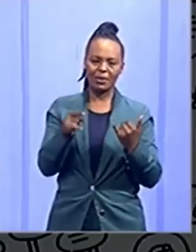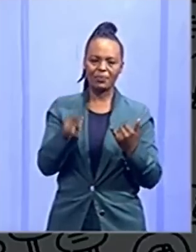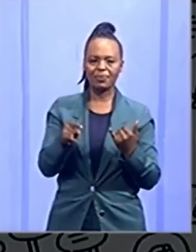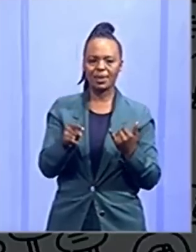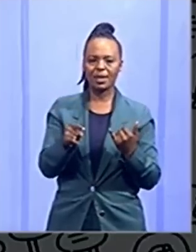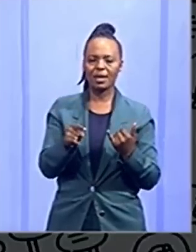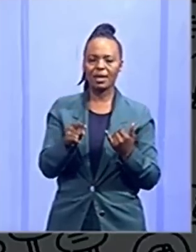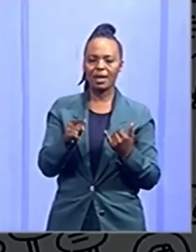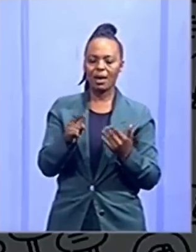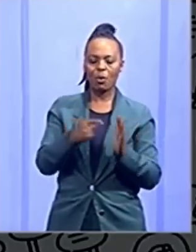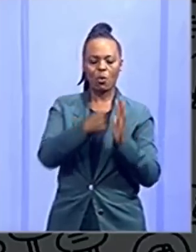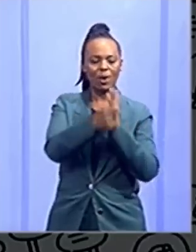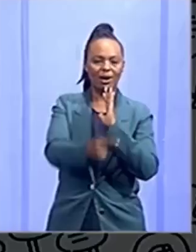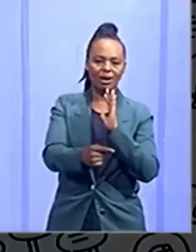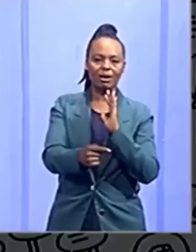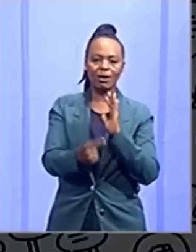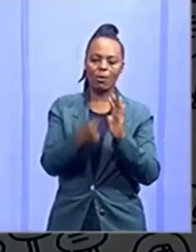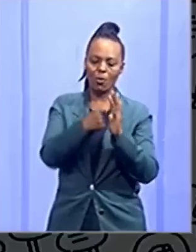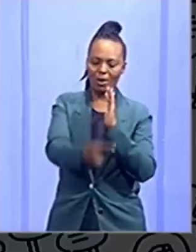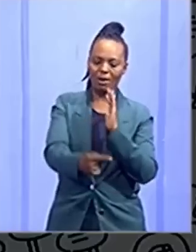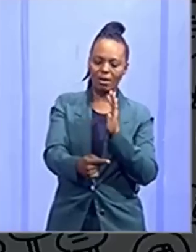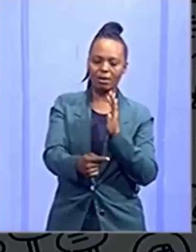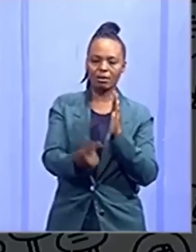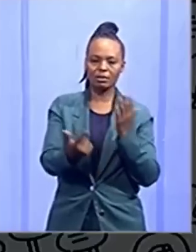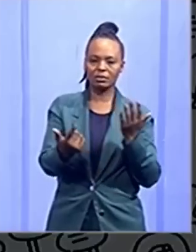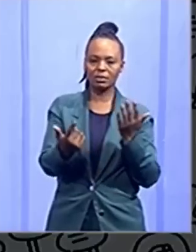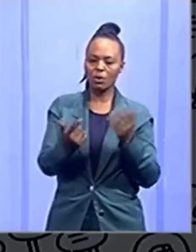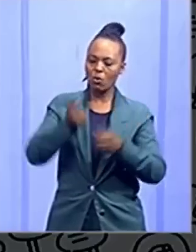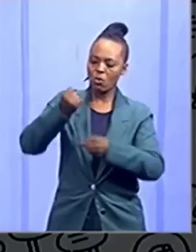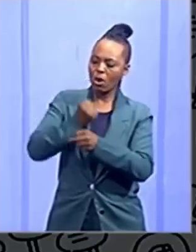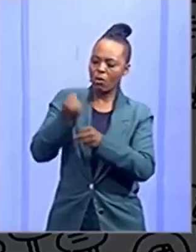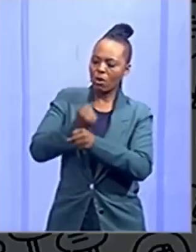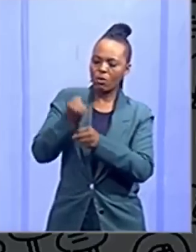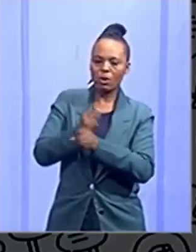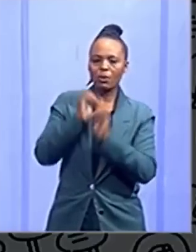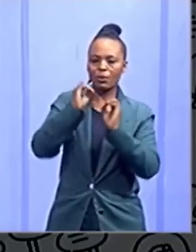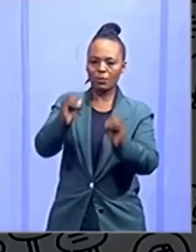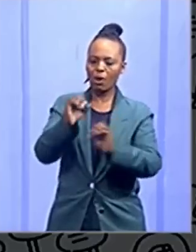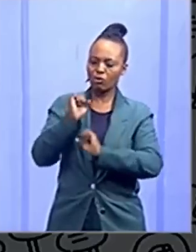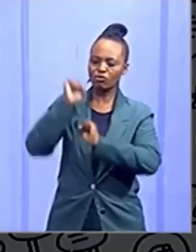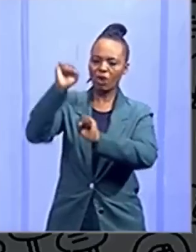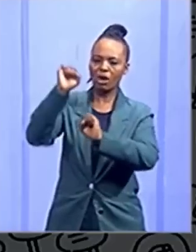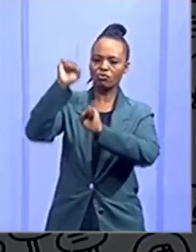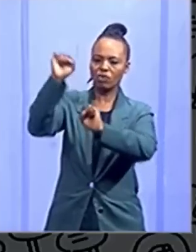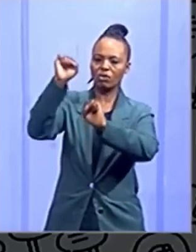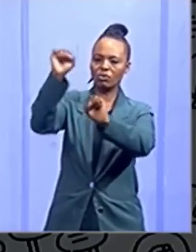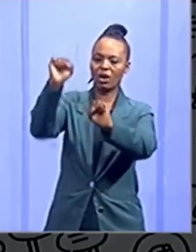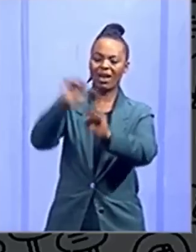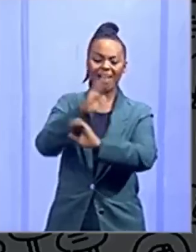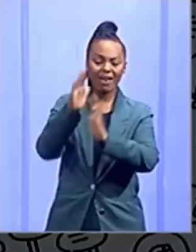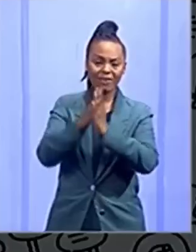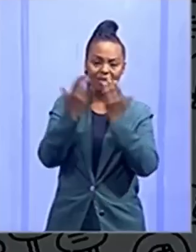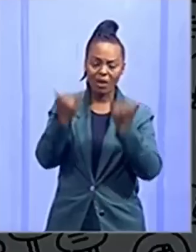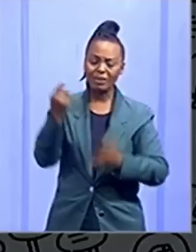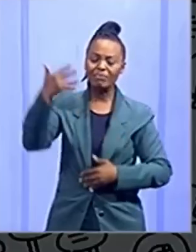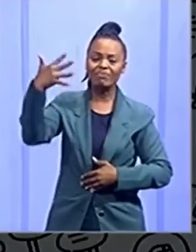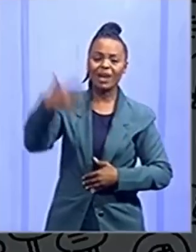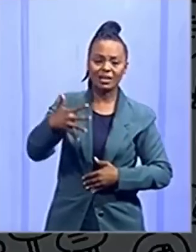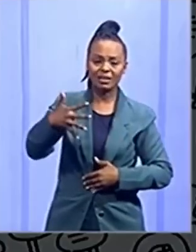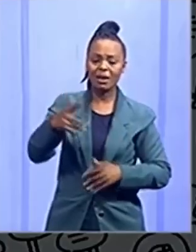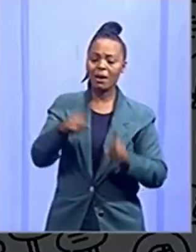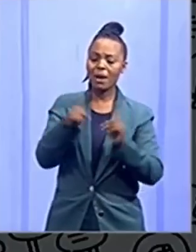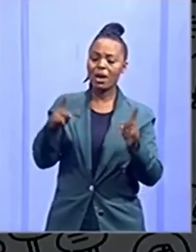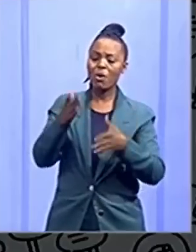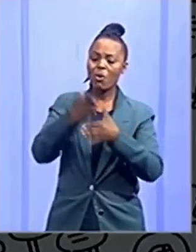na le beki yotlhe ba sa dire ba le mogantong one jaanong dilo di a tura mara mo ditirong mo re dirang